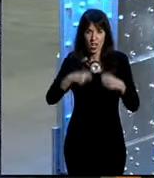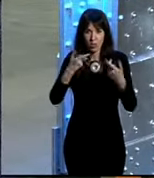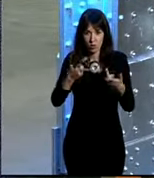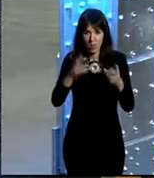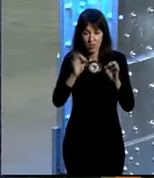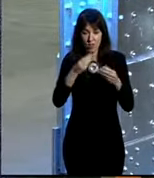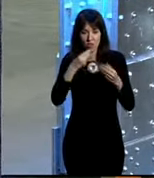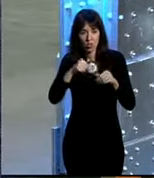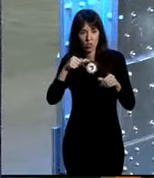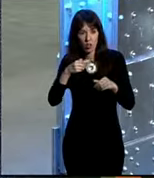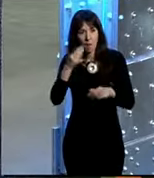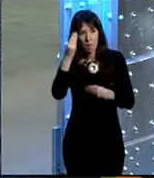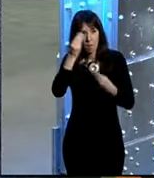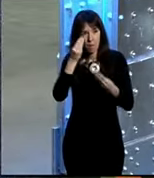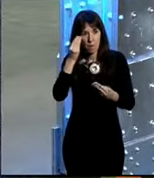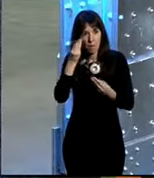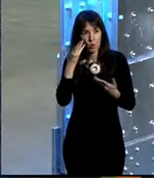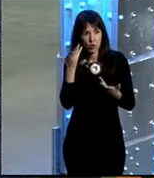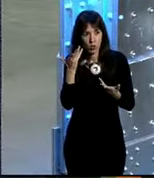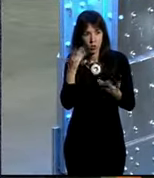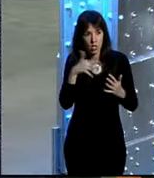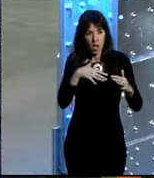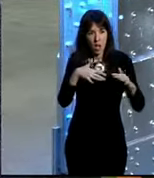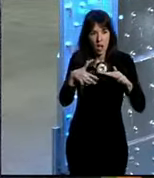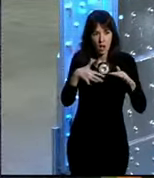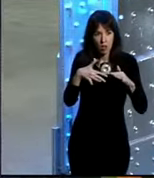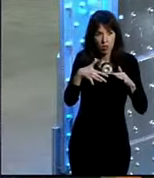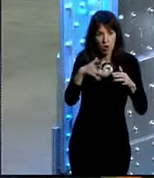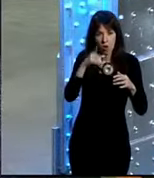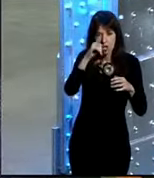different aspects. So I wonder,